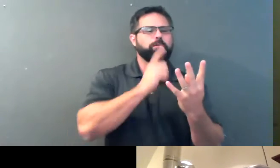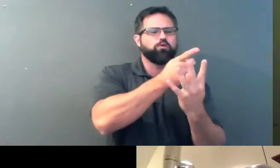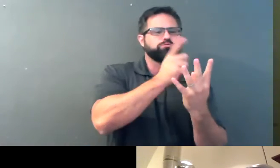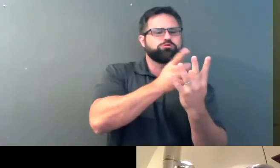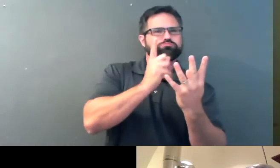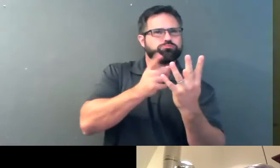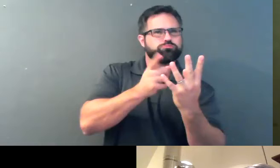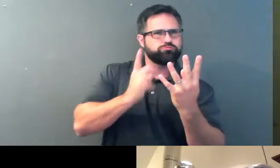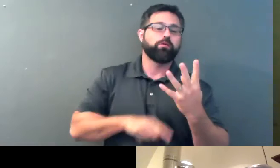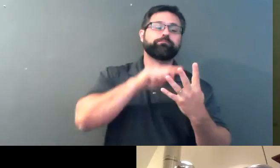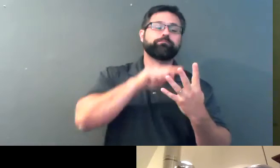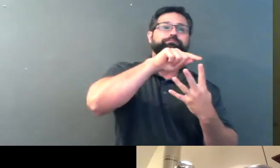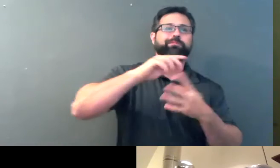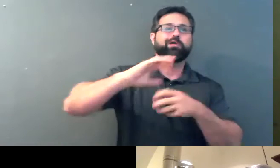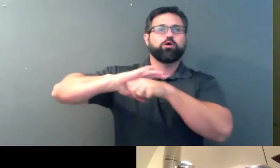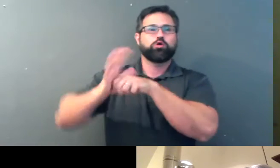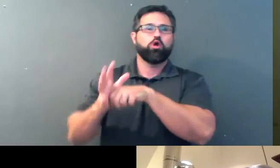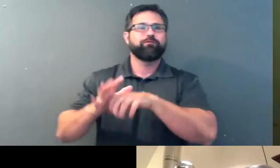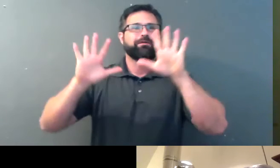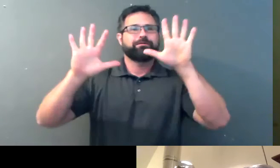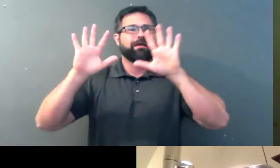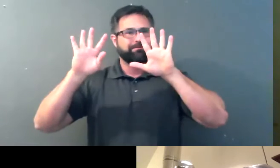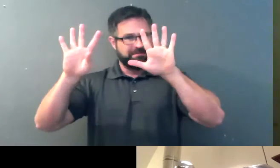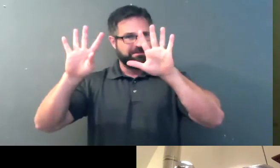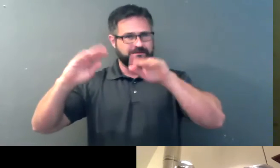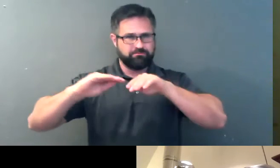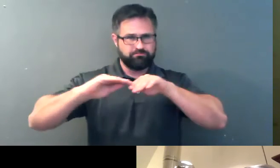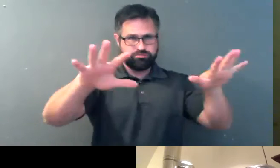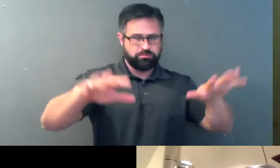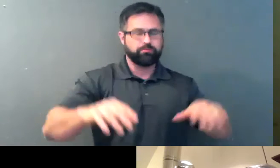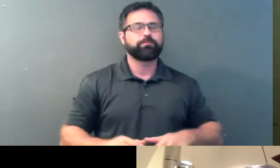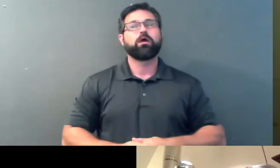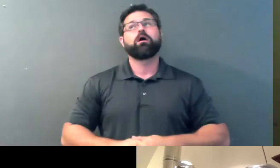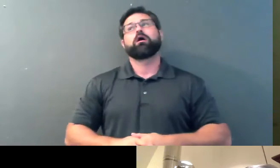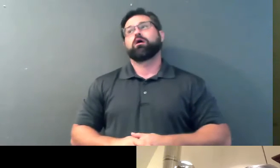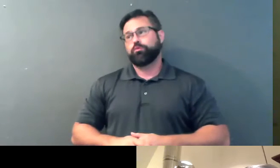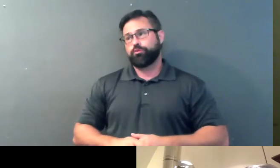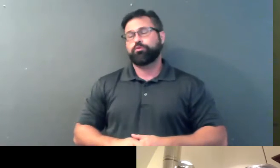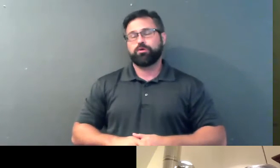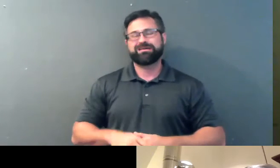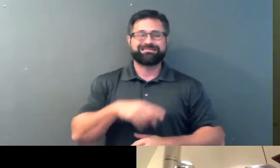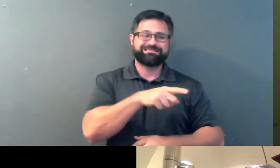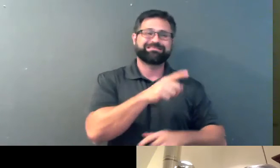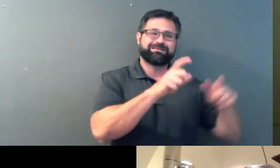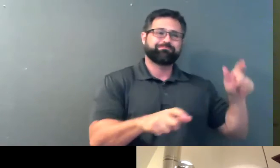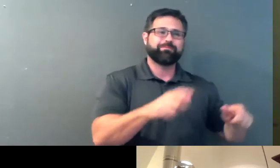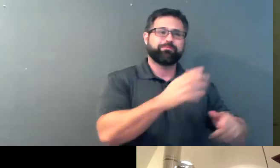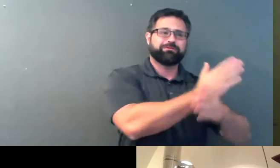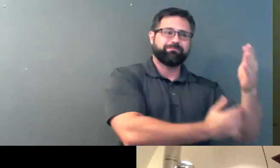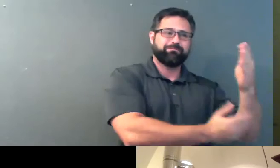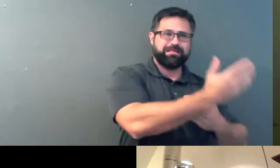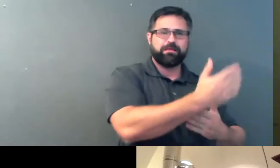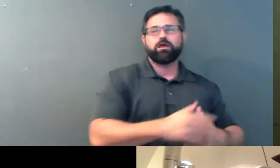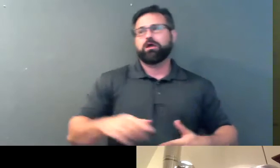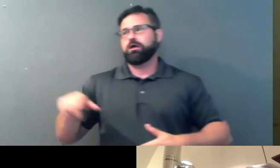with disabilities. The COVID-19 pandemic and measures to respond to it